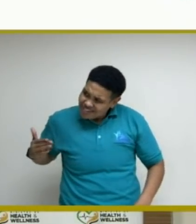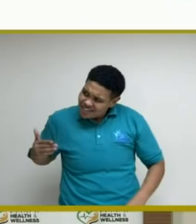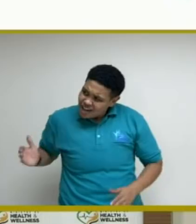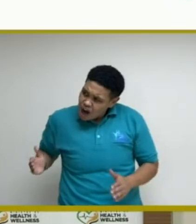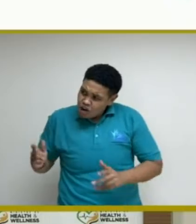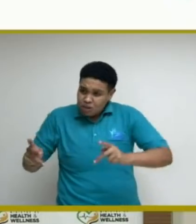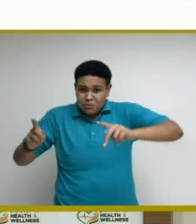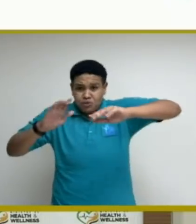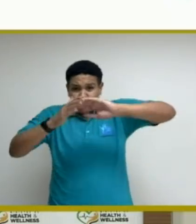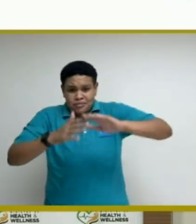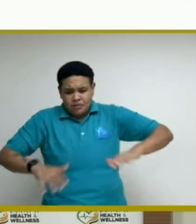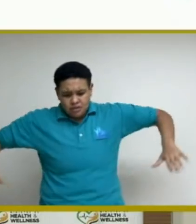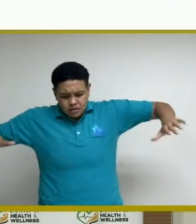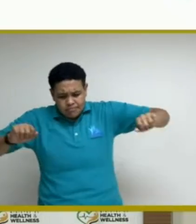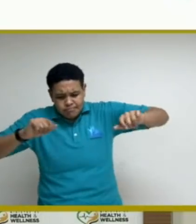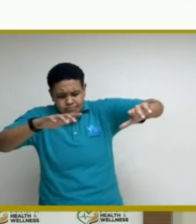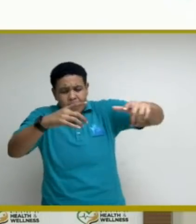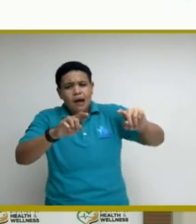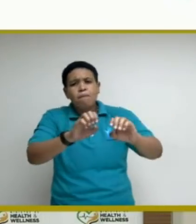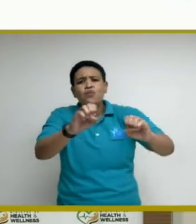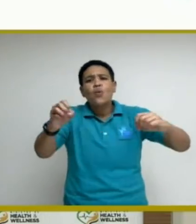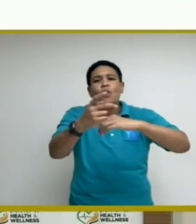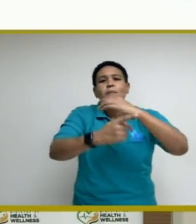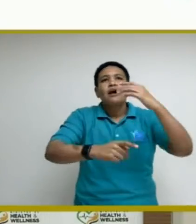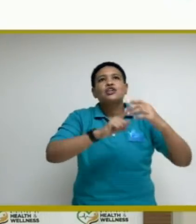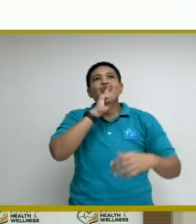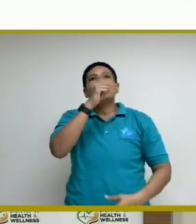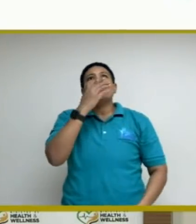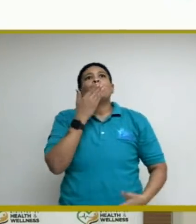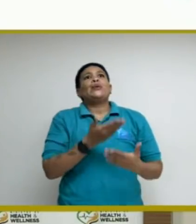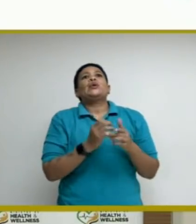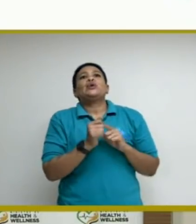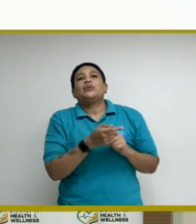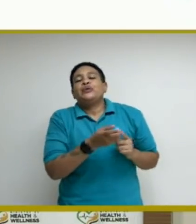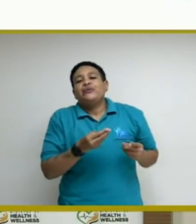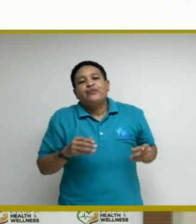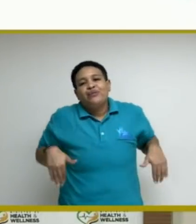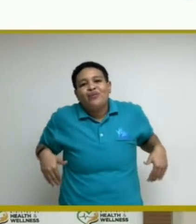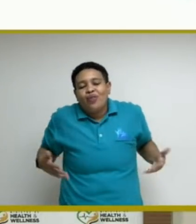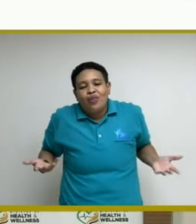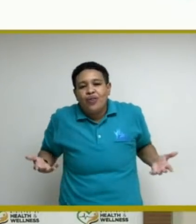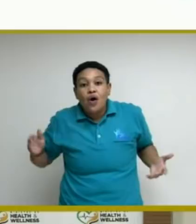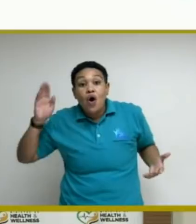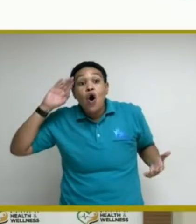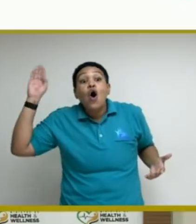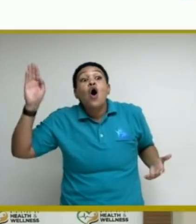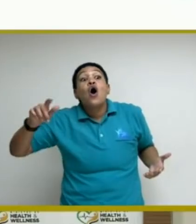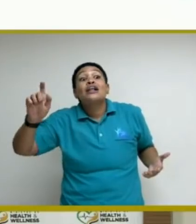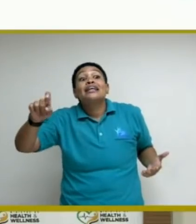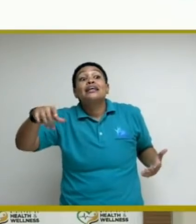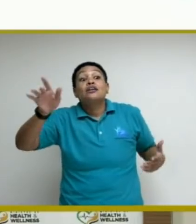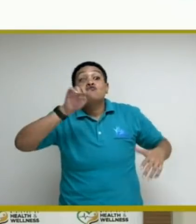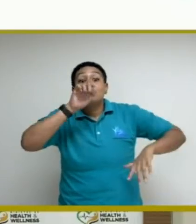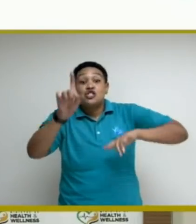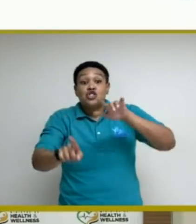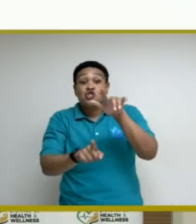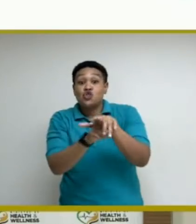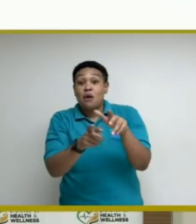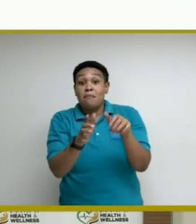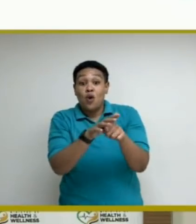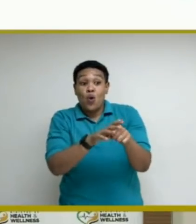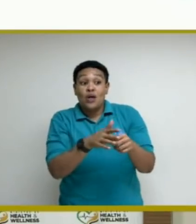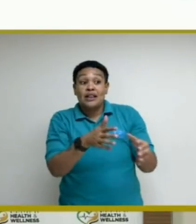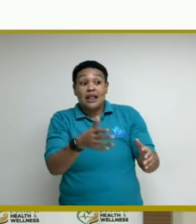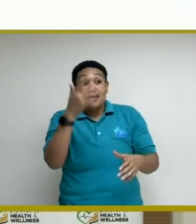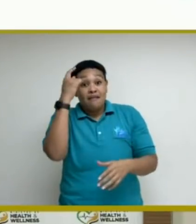from right across the island, because no parish is really in a good situation. Everybody needs to turn up at the sites